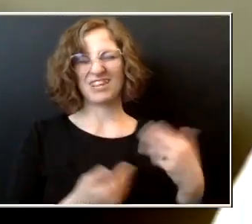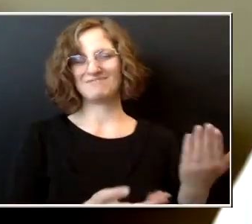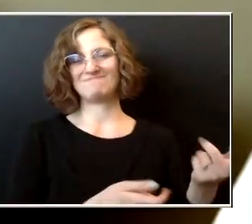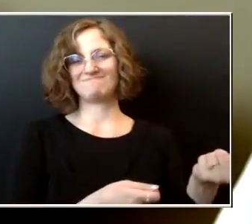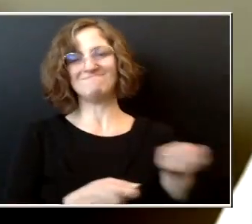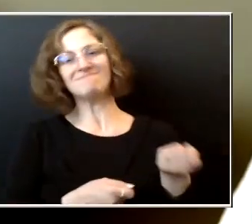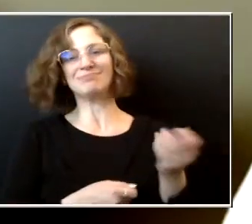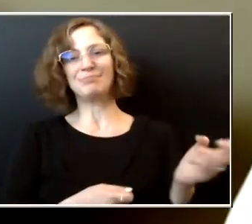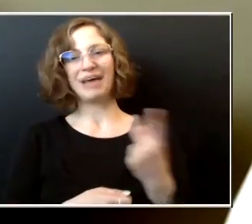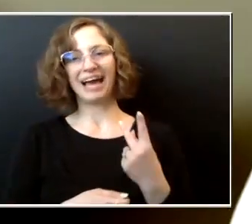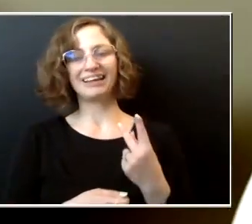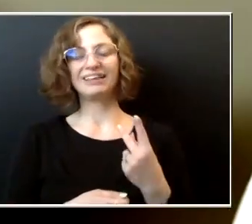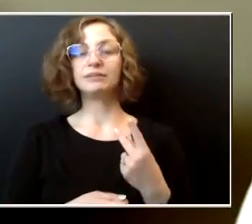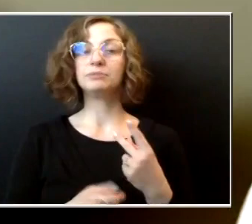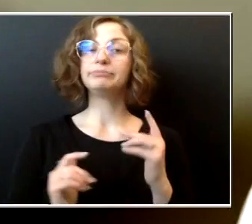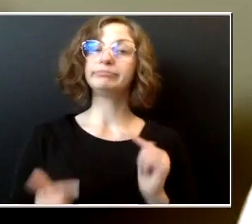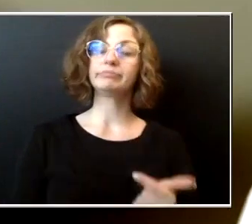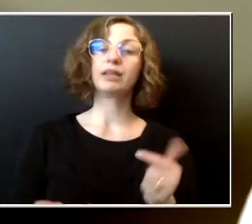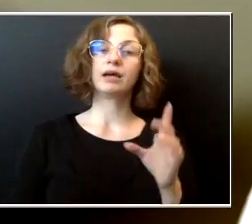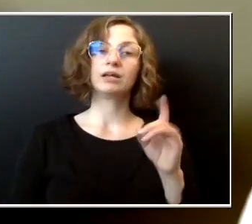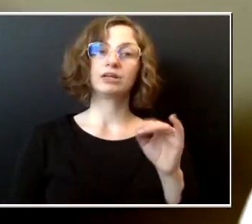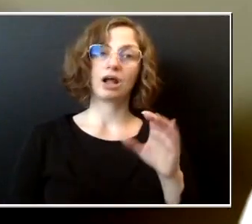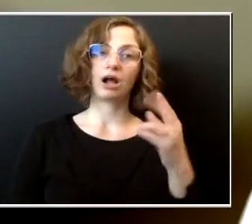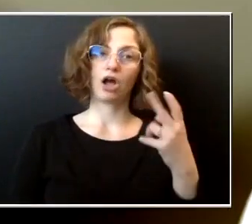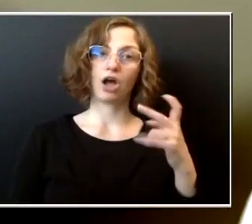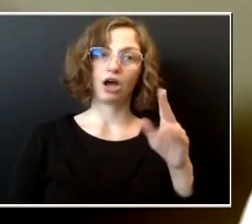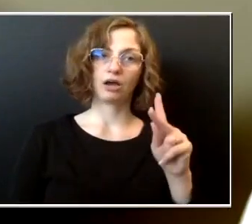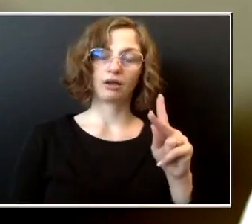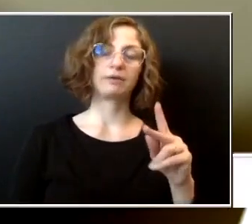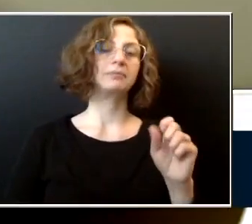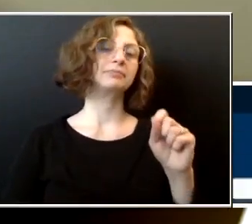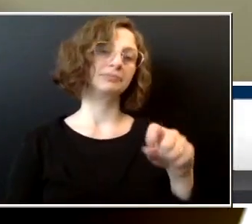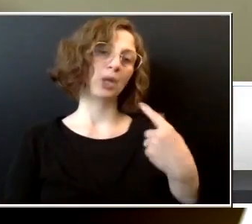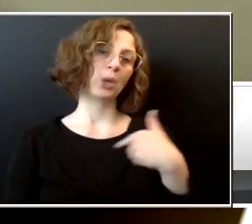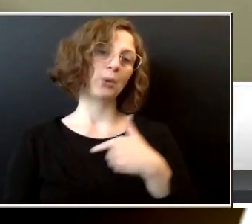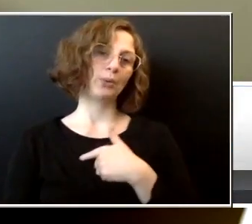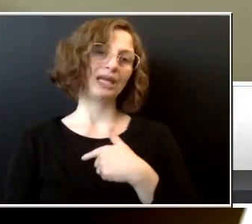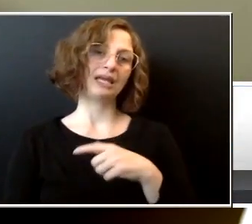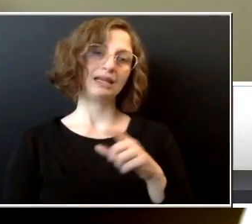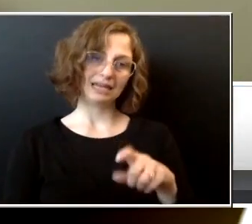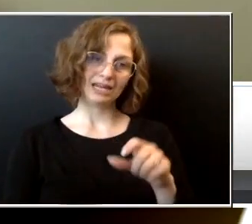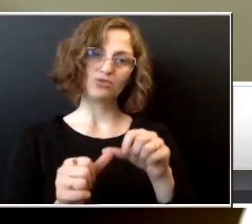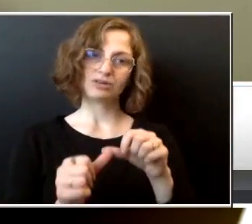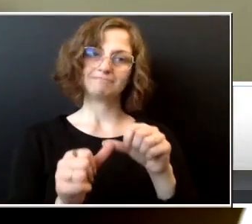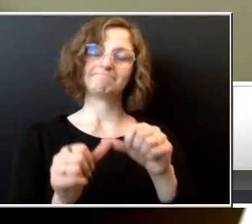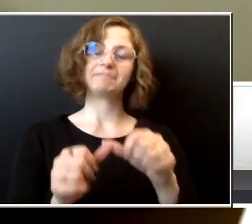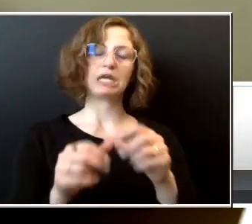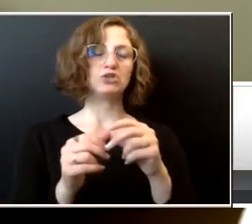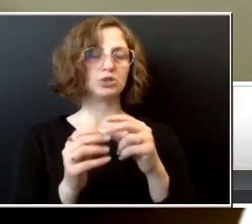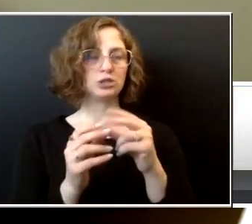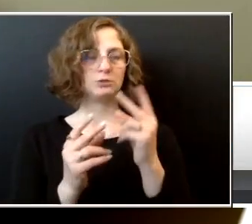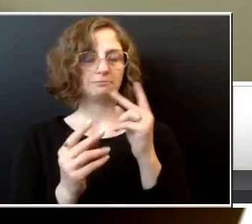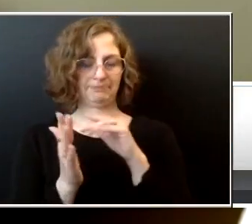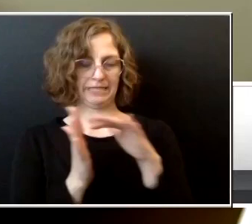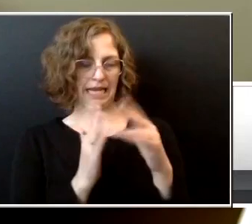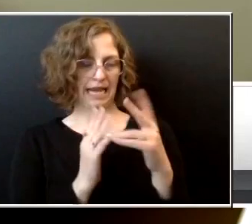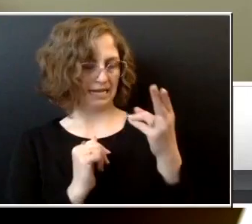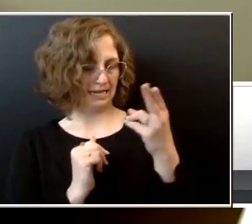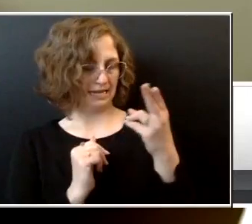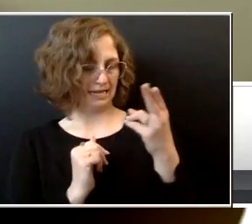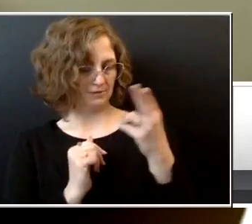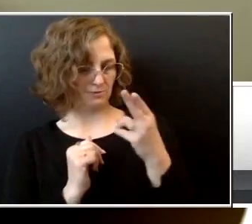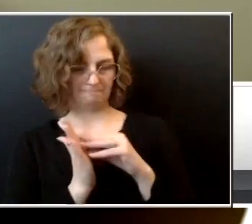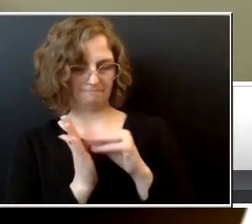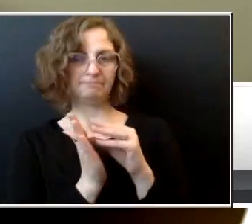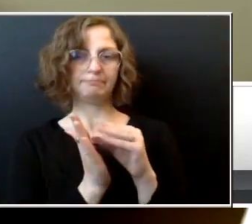Yeah, I would say, I think we need to continue to learn from history, and we do have our, particularly